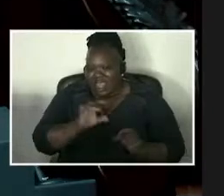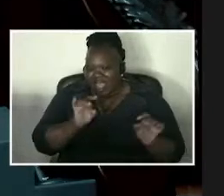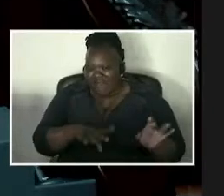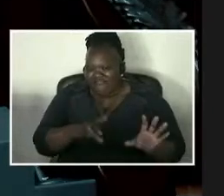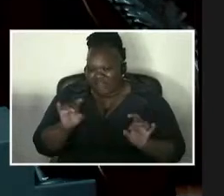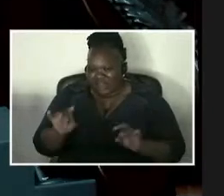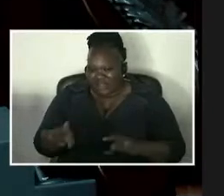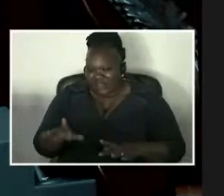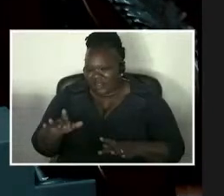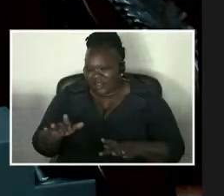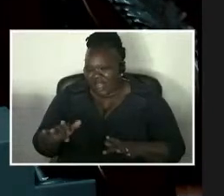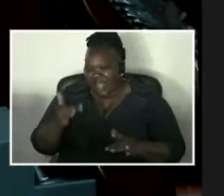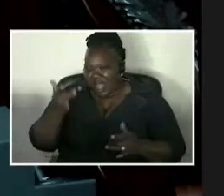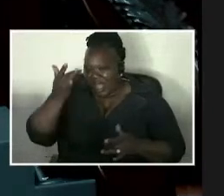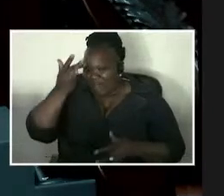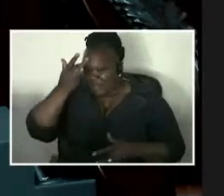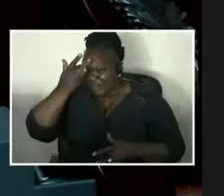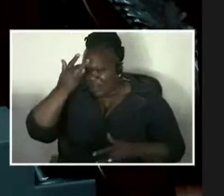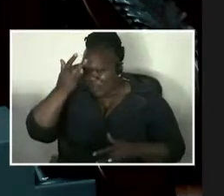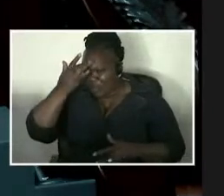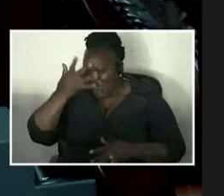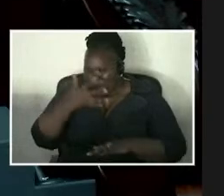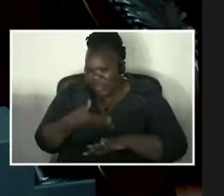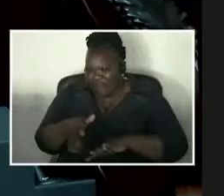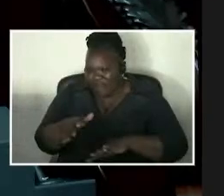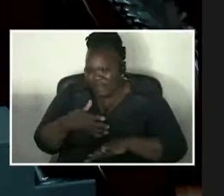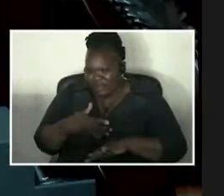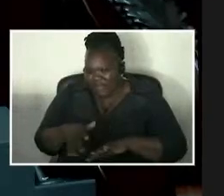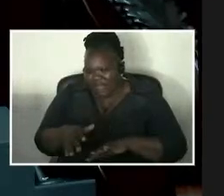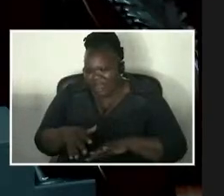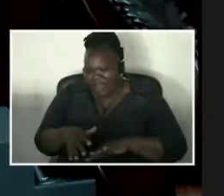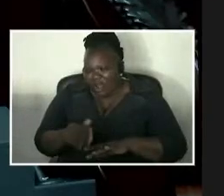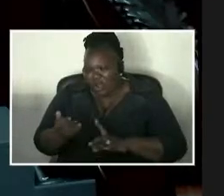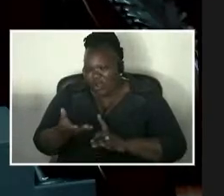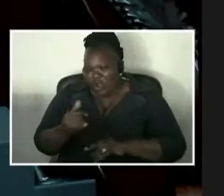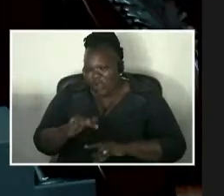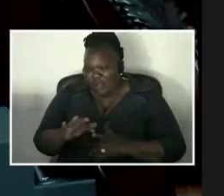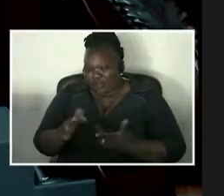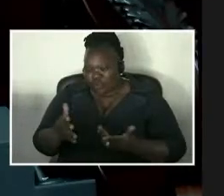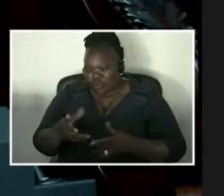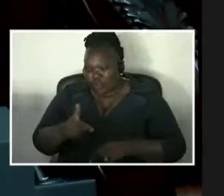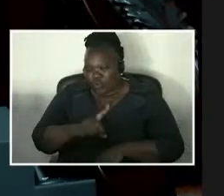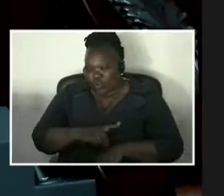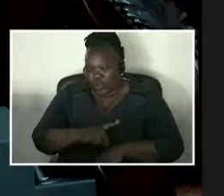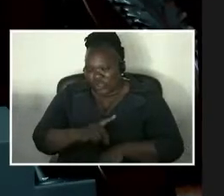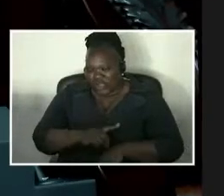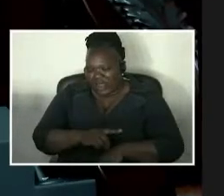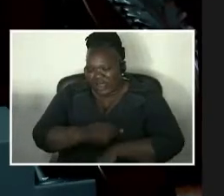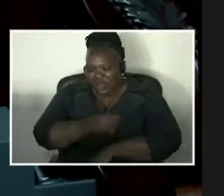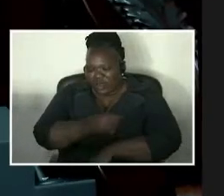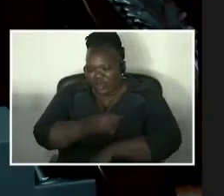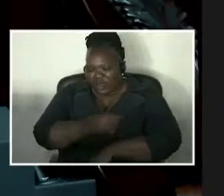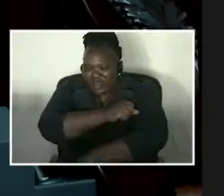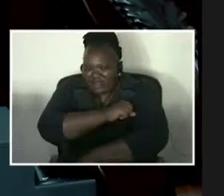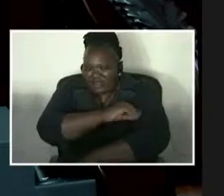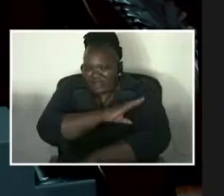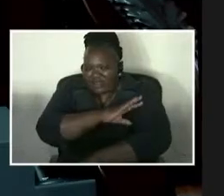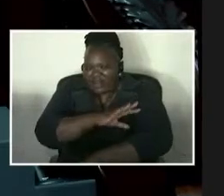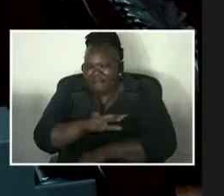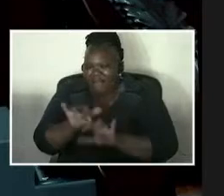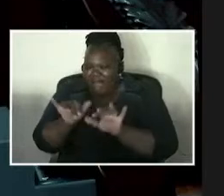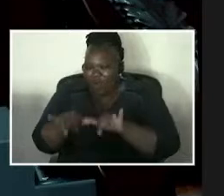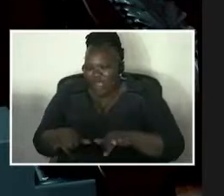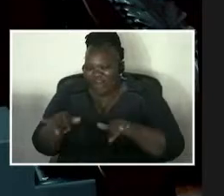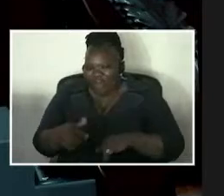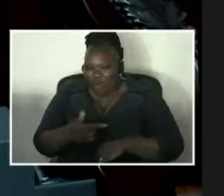the sick and the injured will find a doctor a nurse when they go to a facility and how long they have to wait the